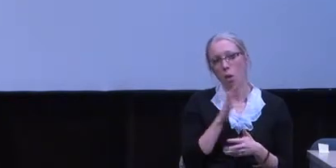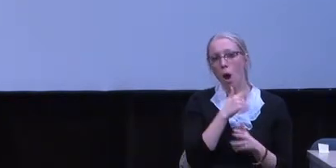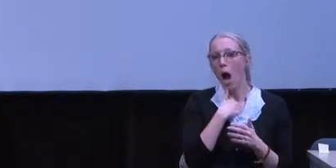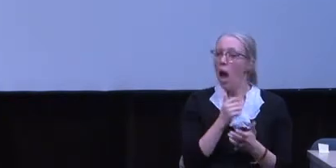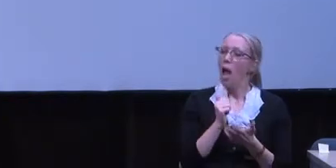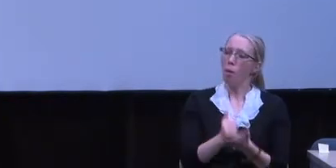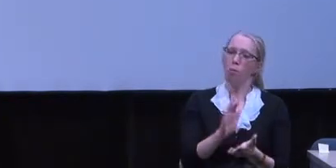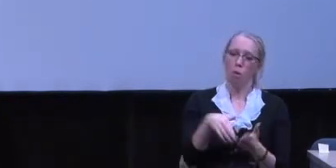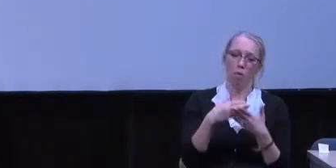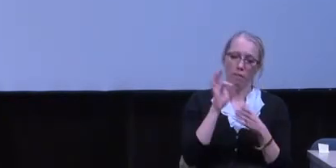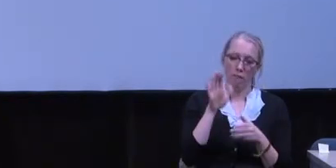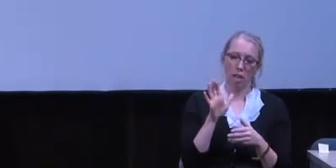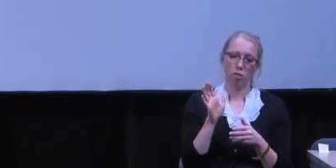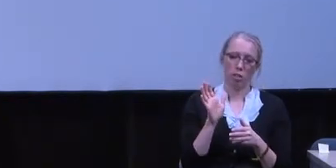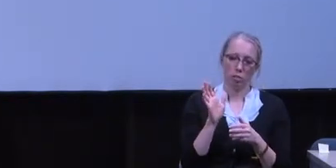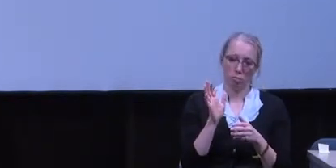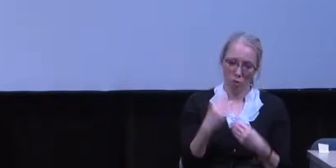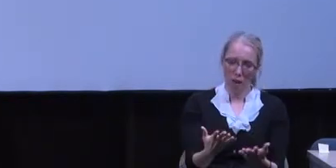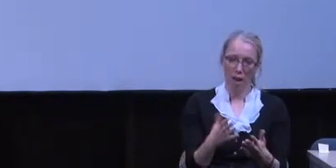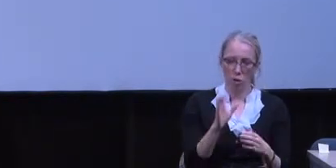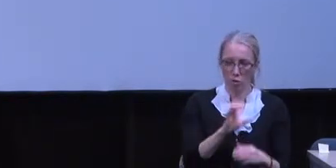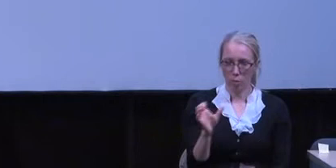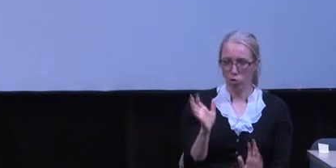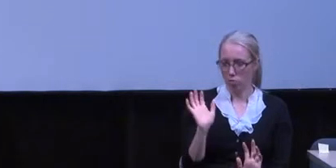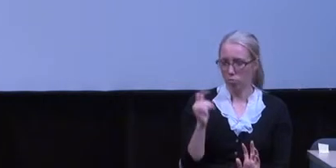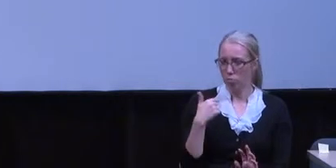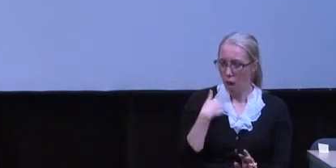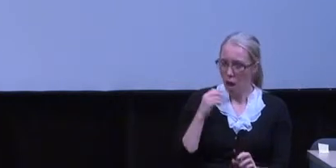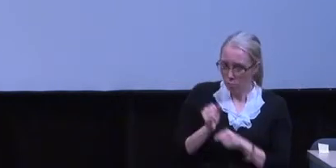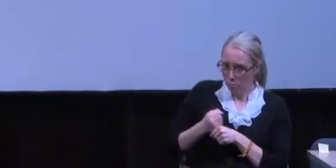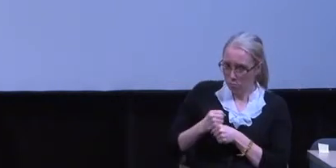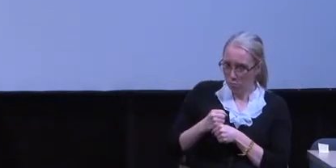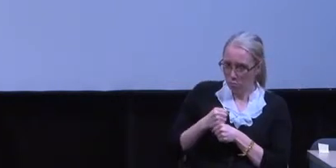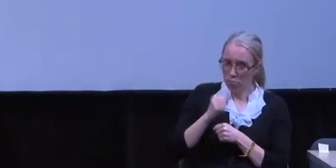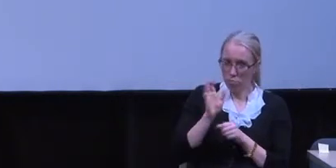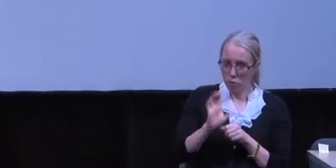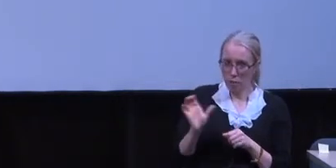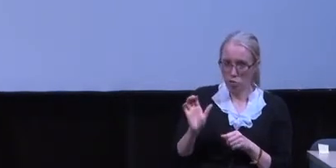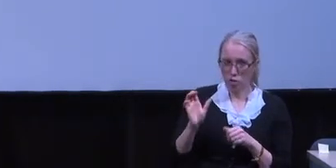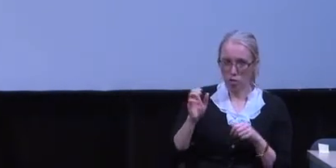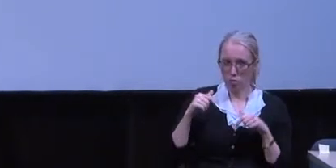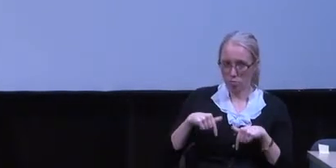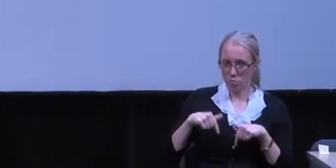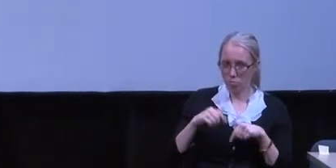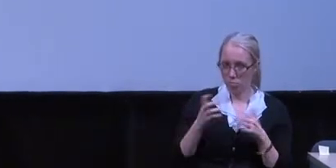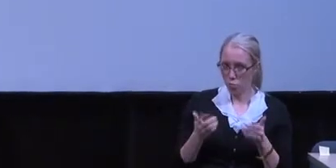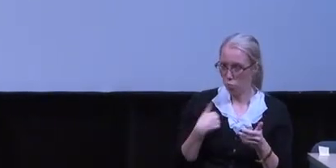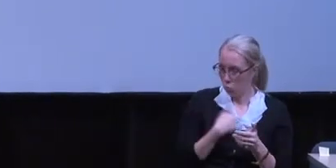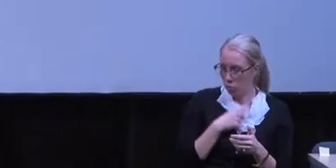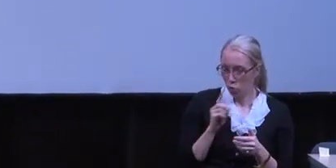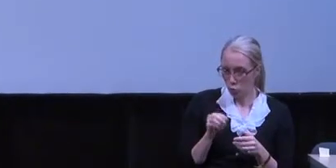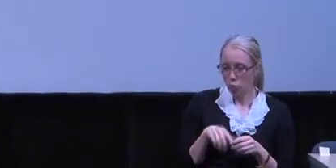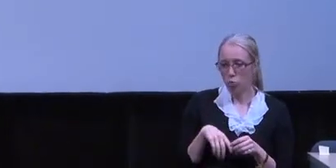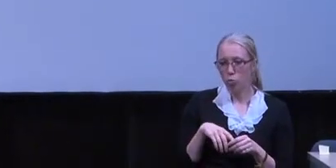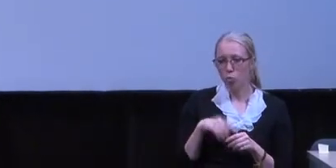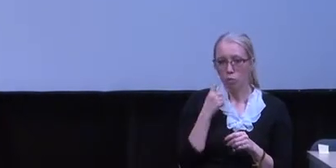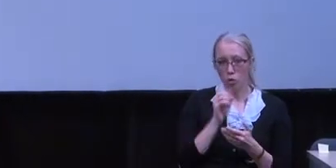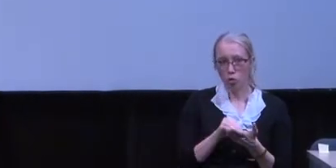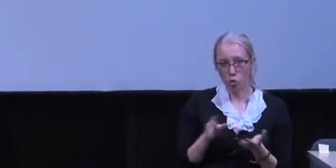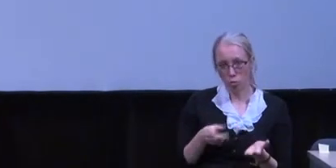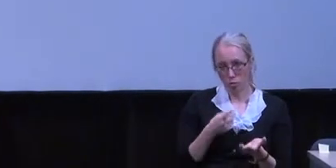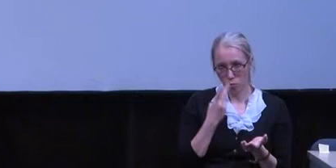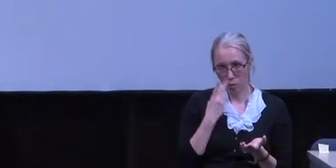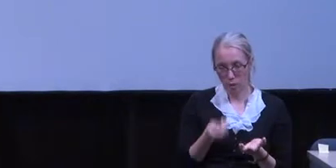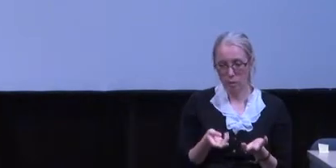here get closed captions done for students. I think it's great to be able to